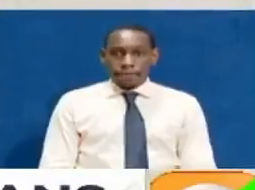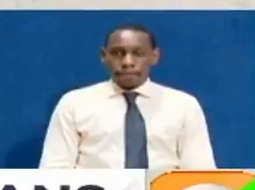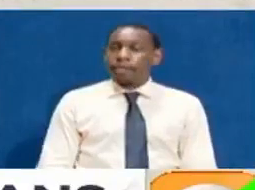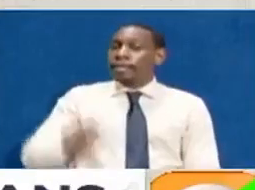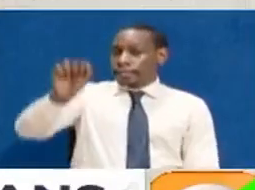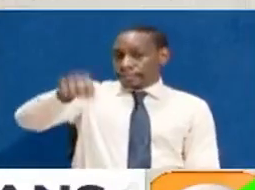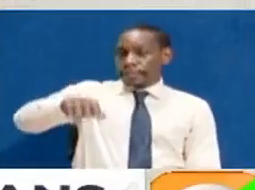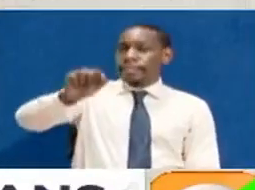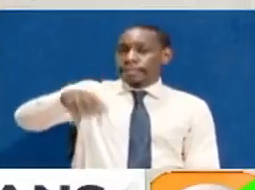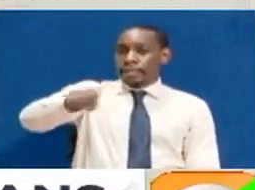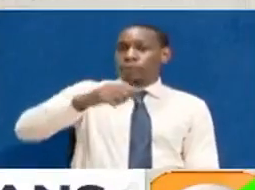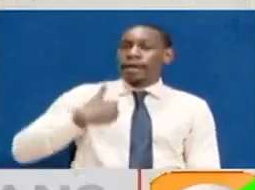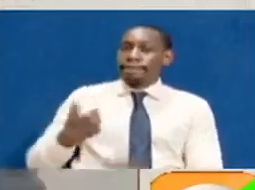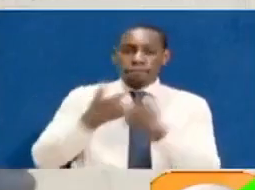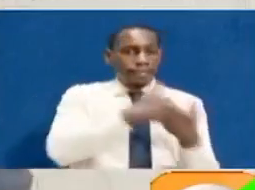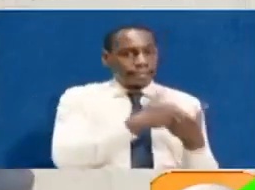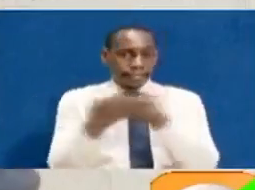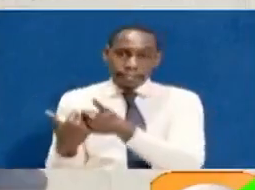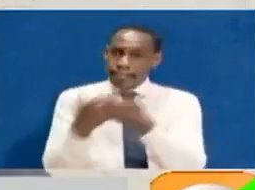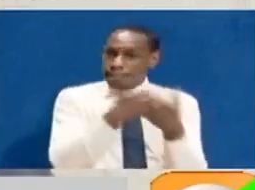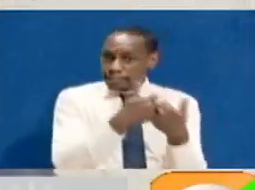Yes, we've had challenges